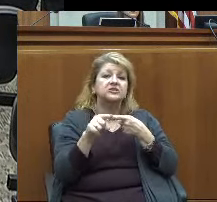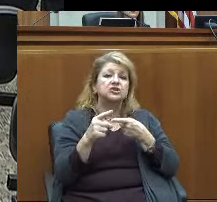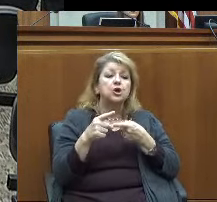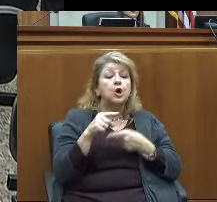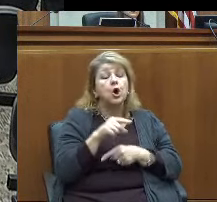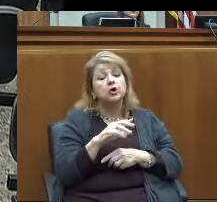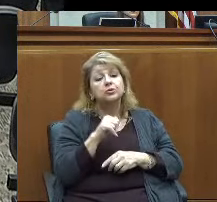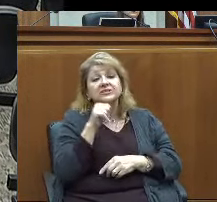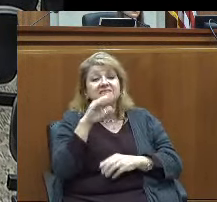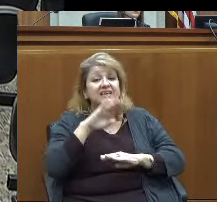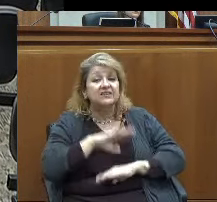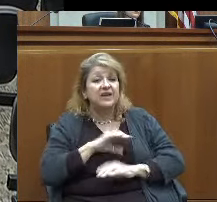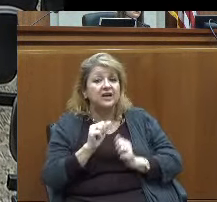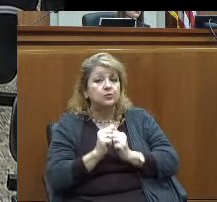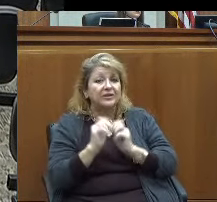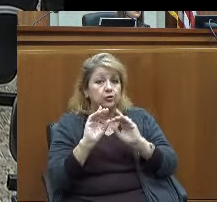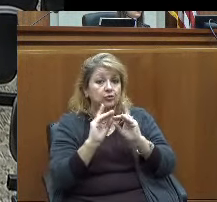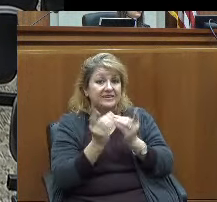going on with their district.